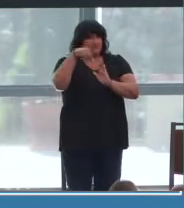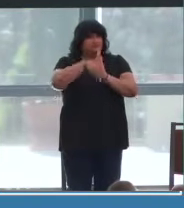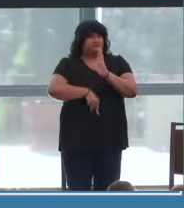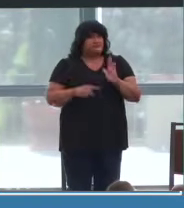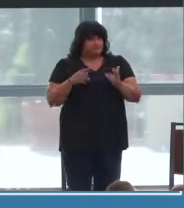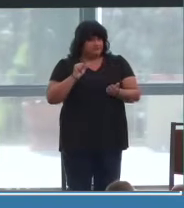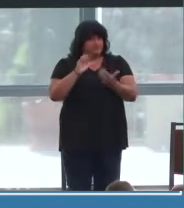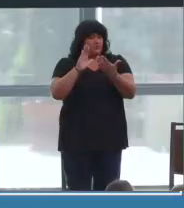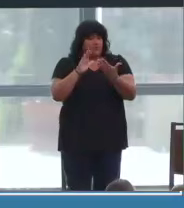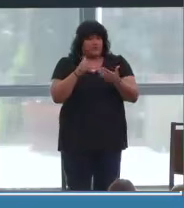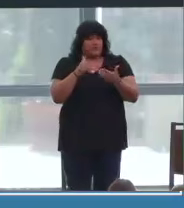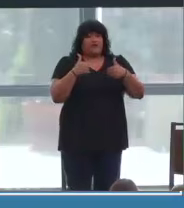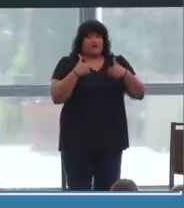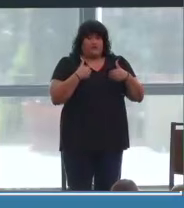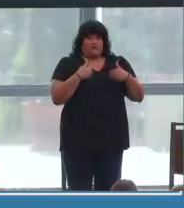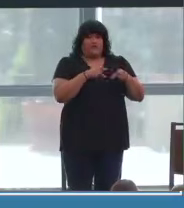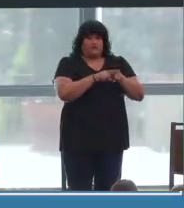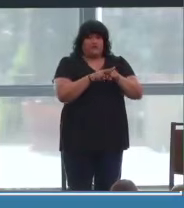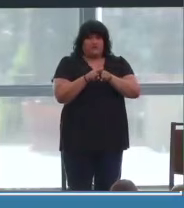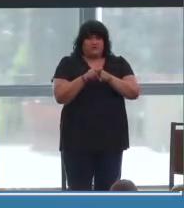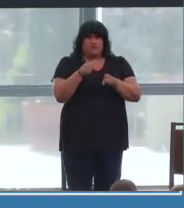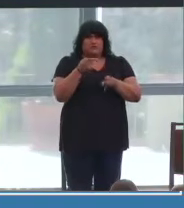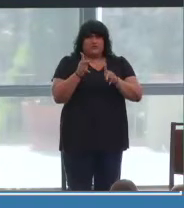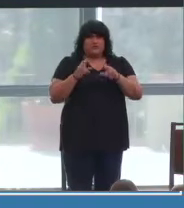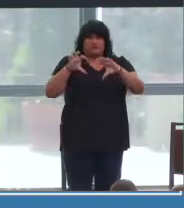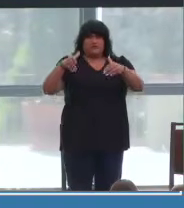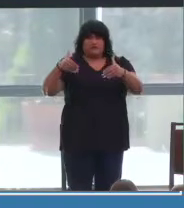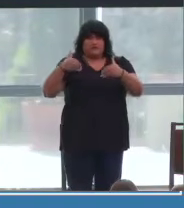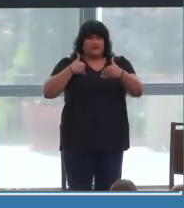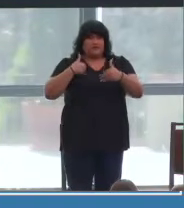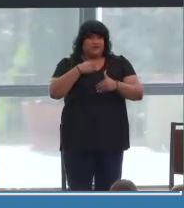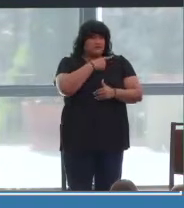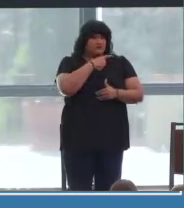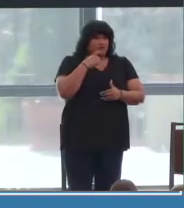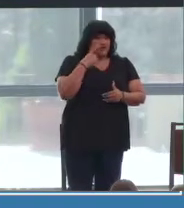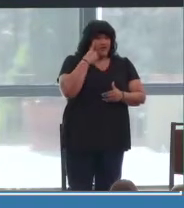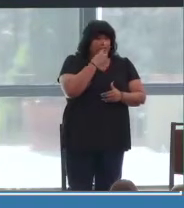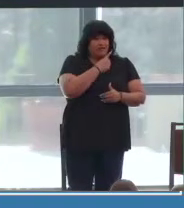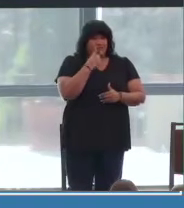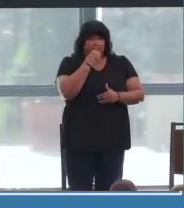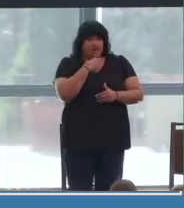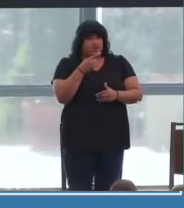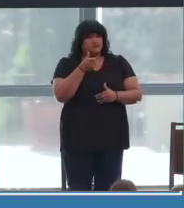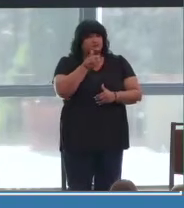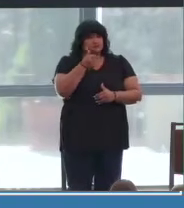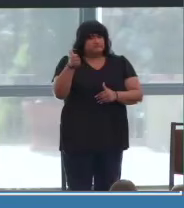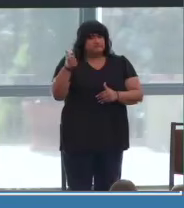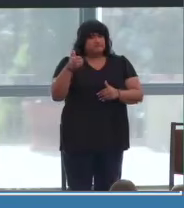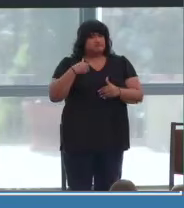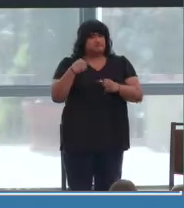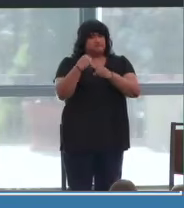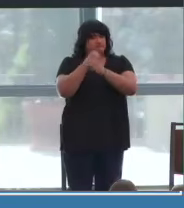Also, there's a group of people who have dry eyes and dry mouth who have been